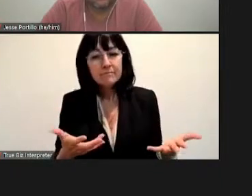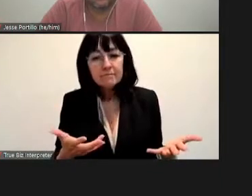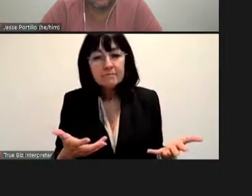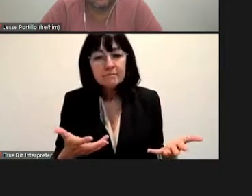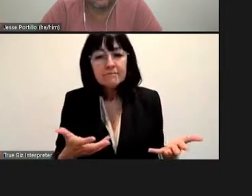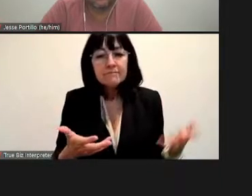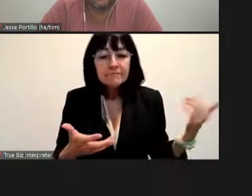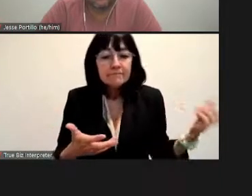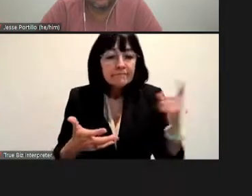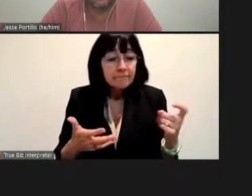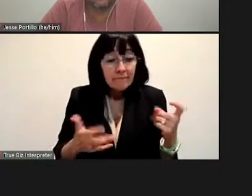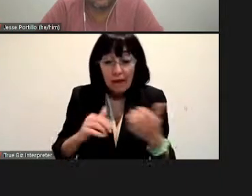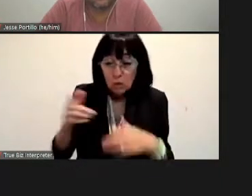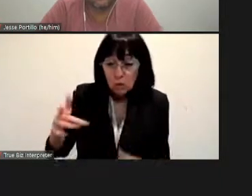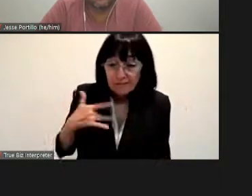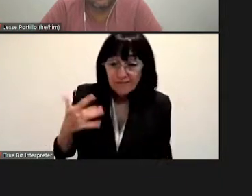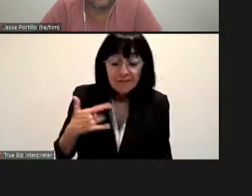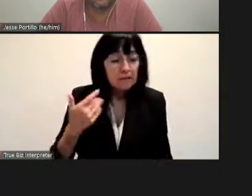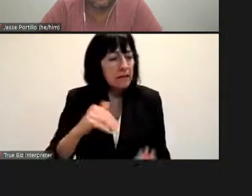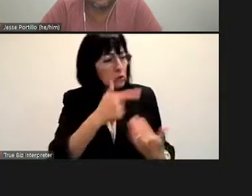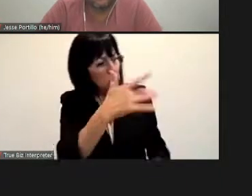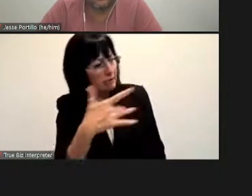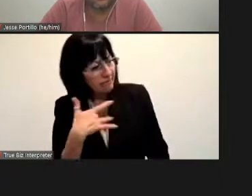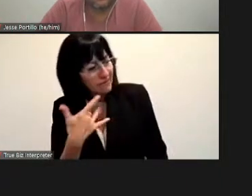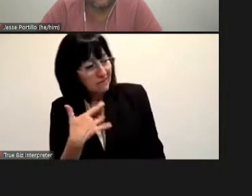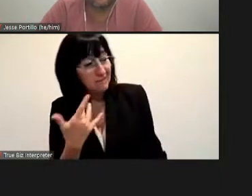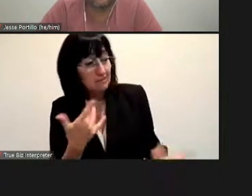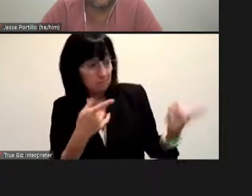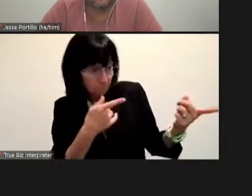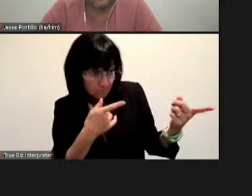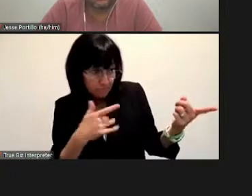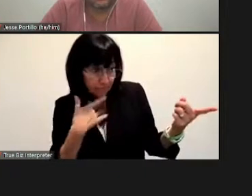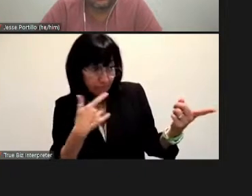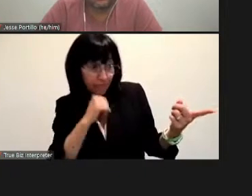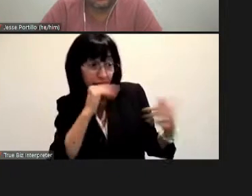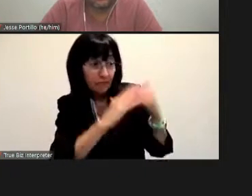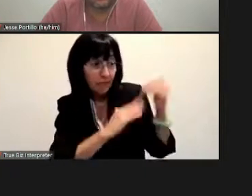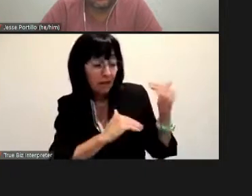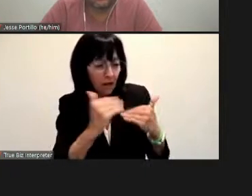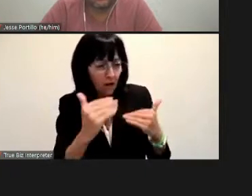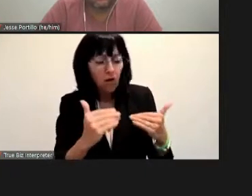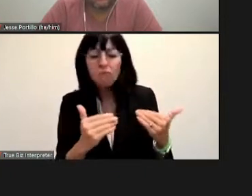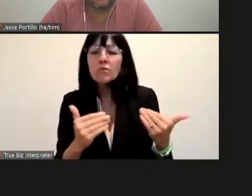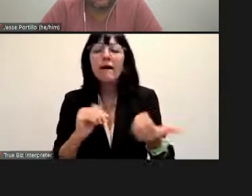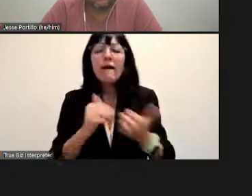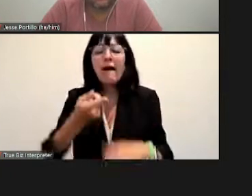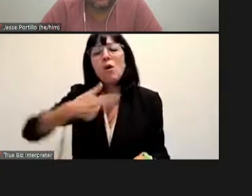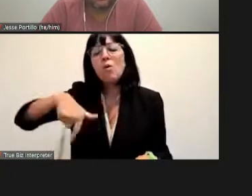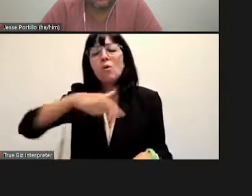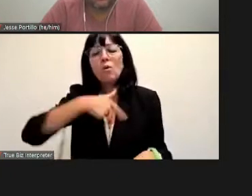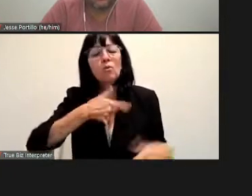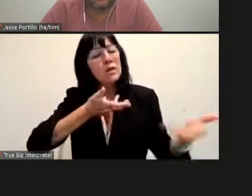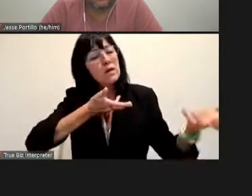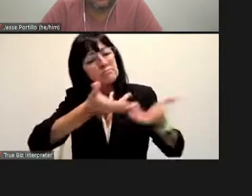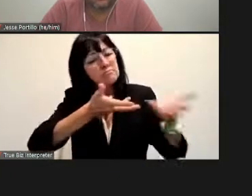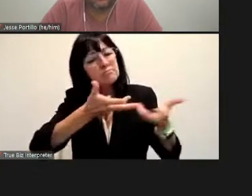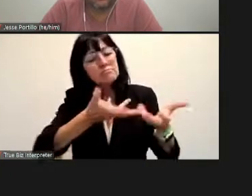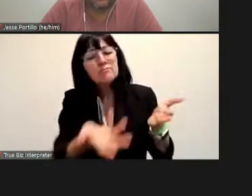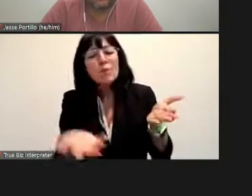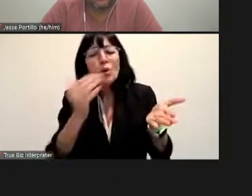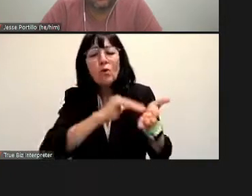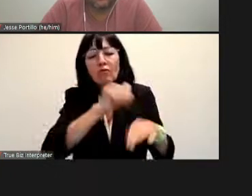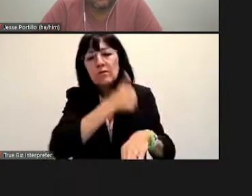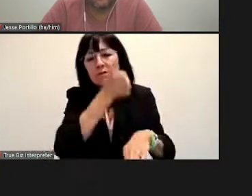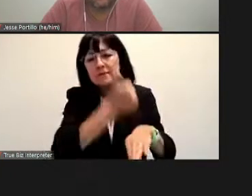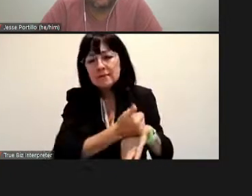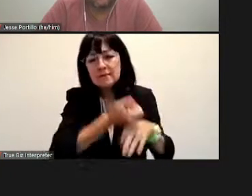feeling in the fitting? Because if somebody is making you uncomfortable, how can you reestablish consent and how this is going to go?